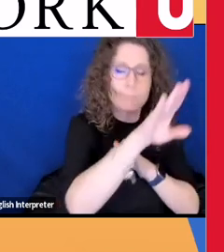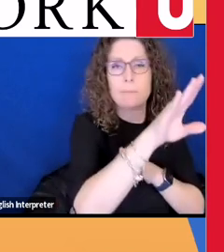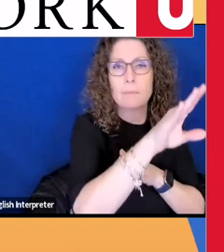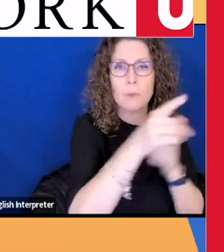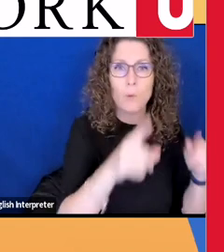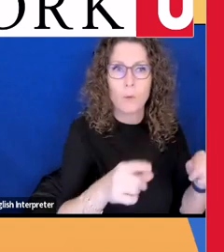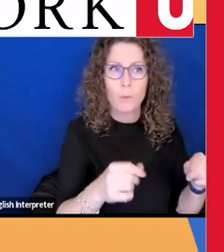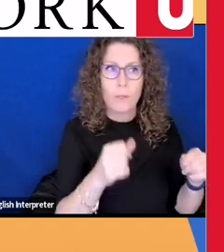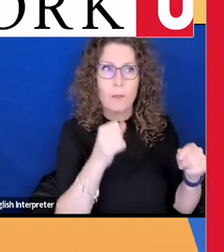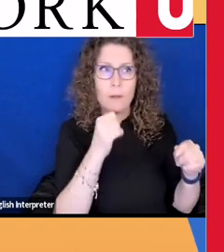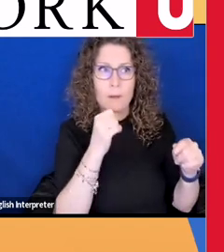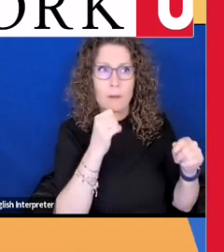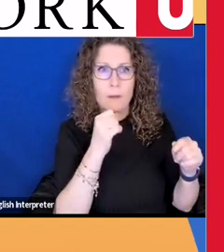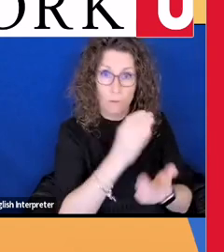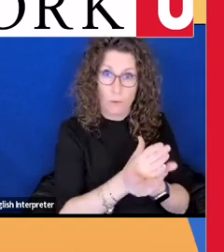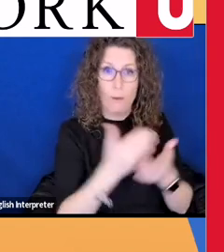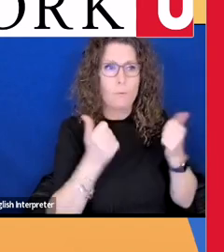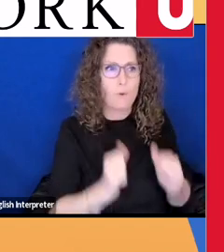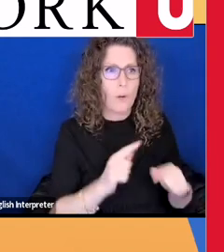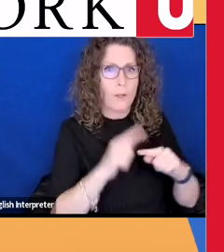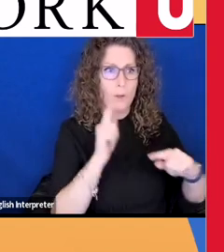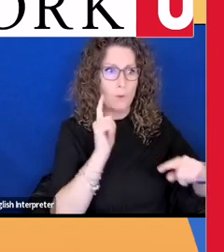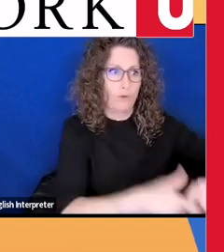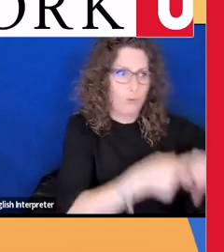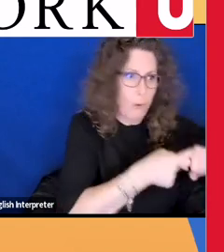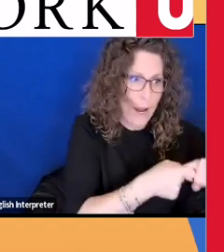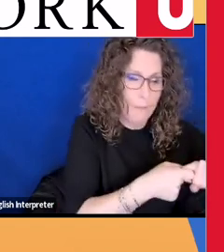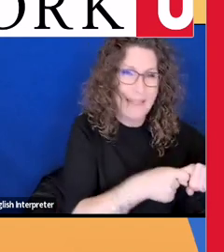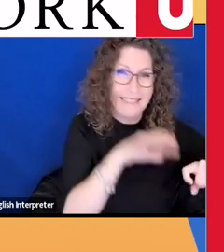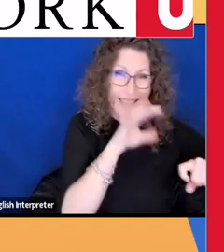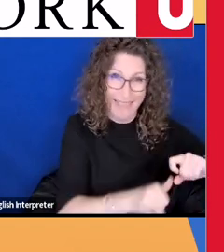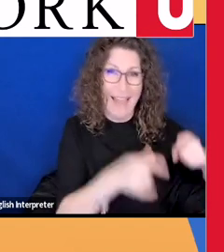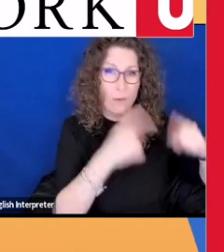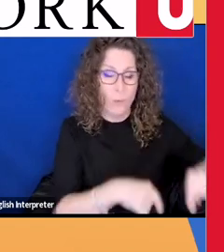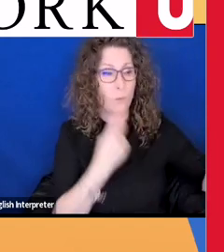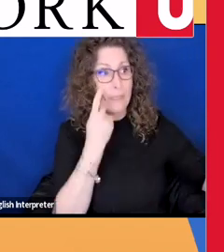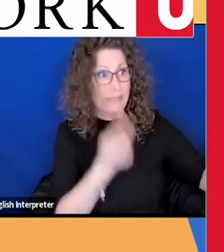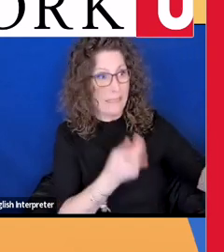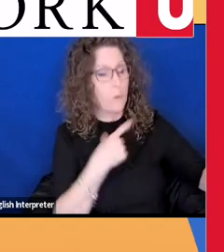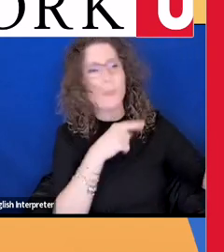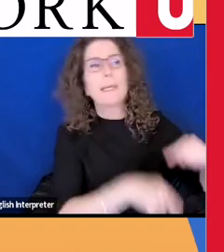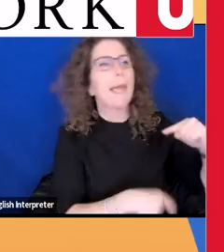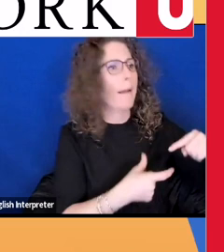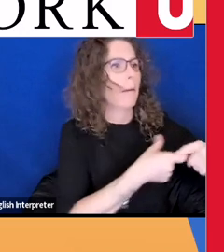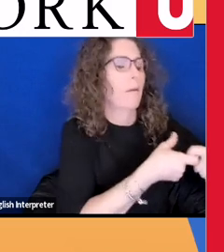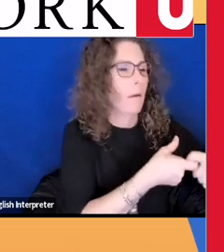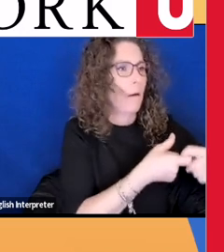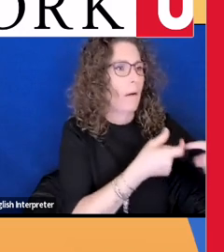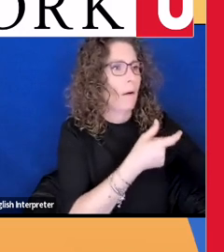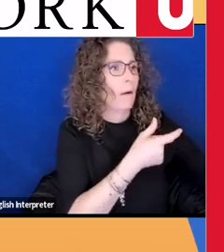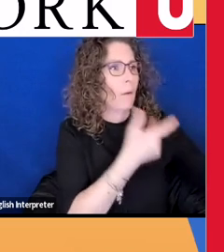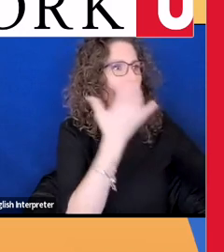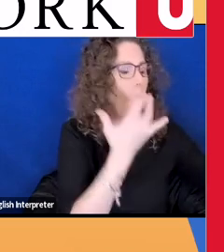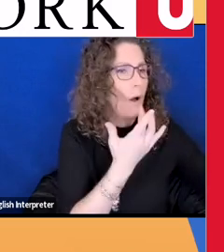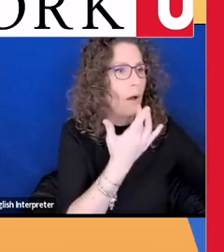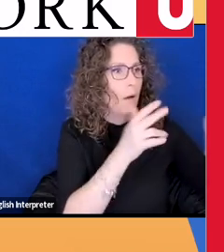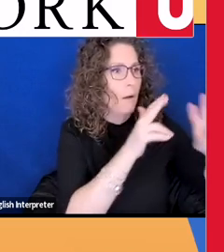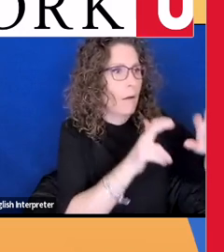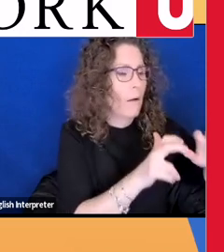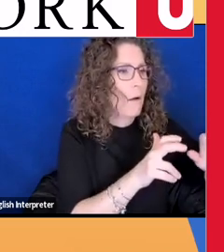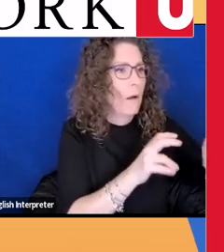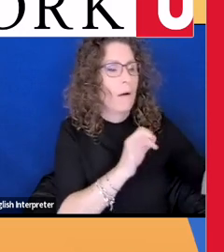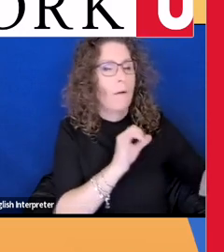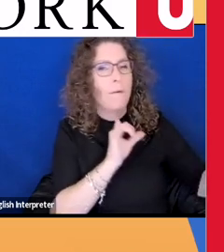or hook onto the other is precisely the moment we see them and are finally capable of enacting creative